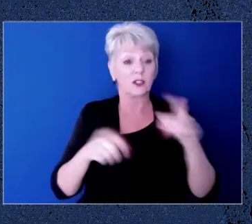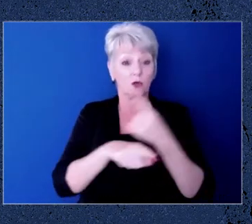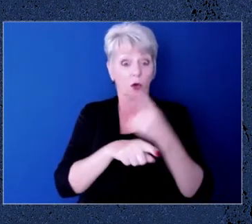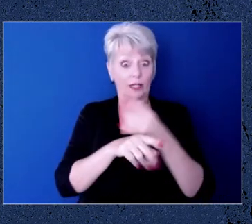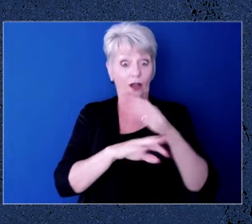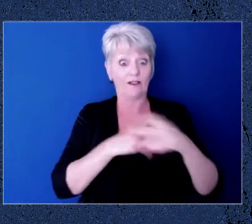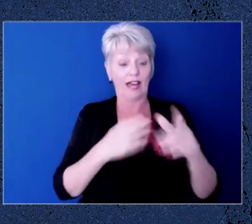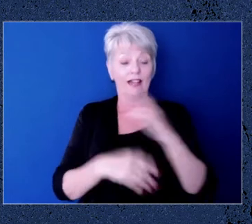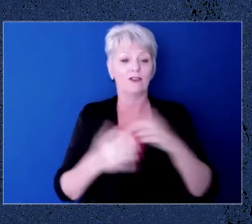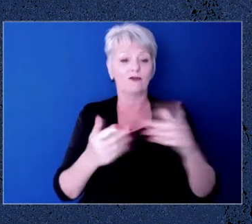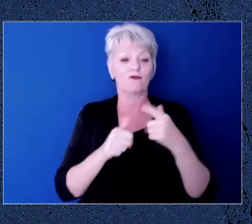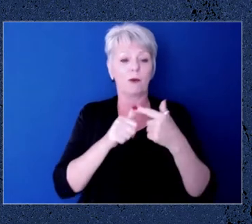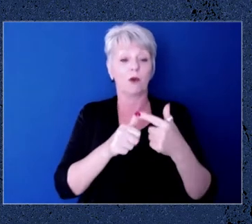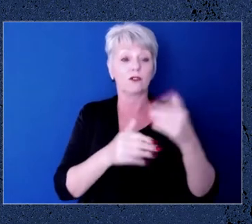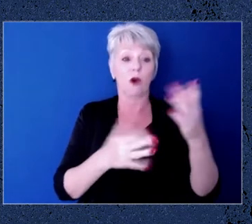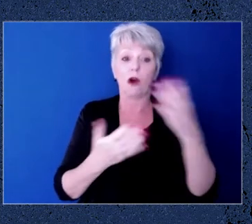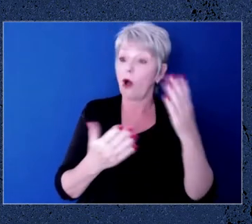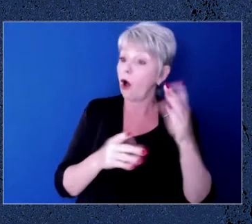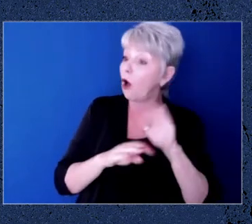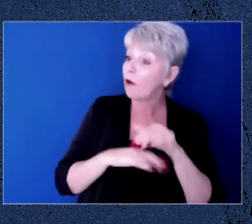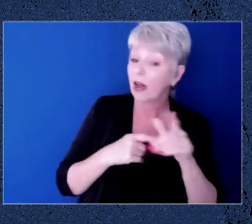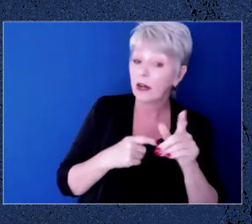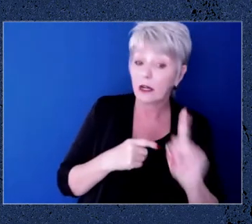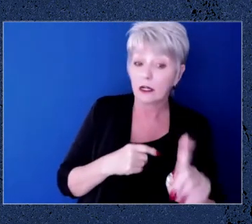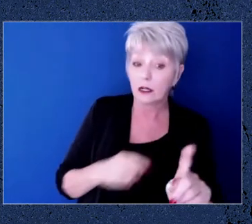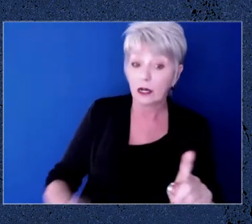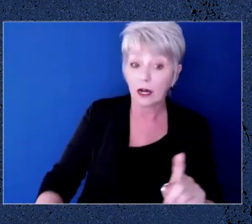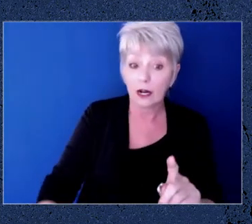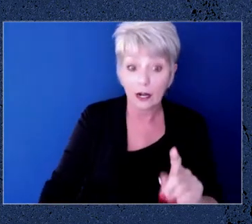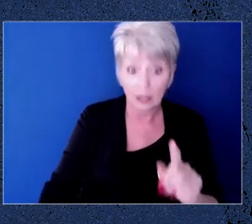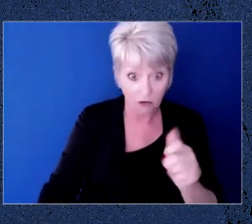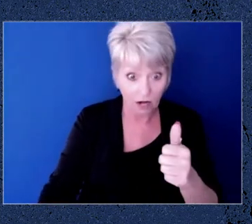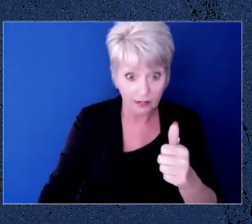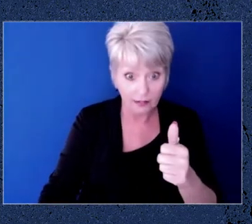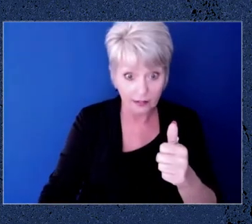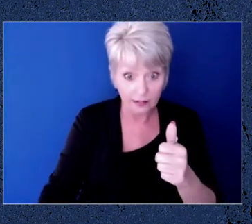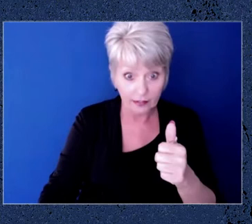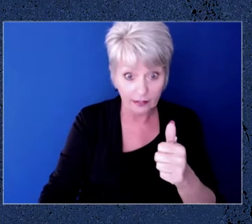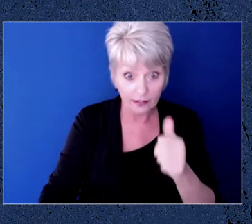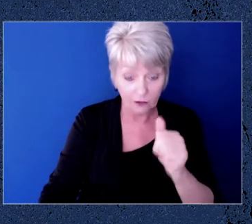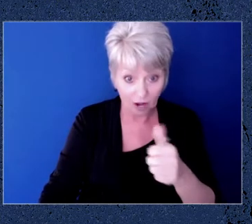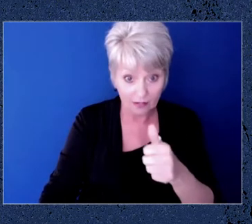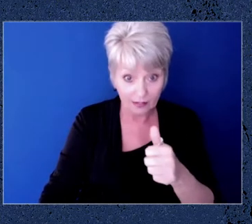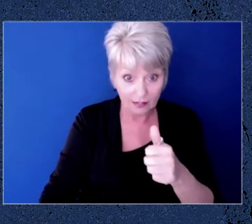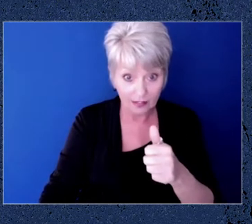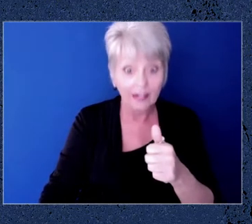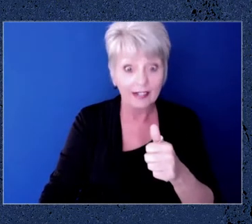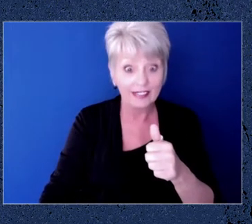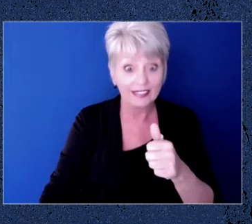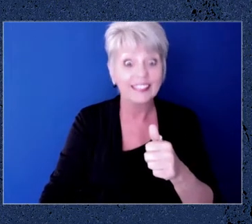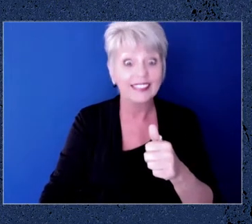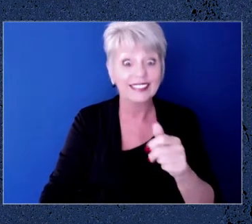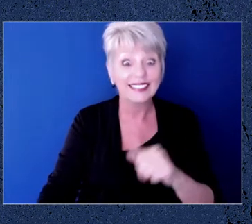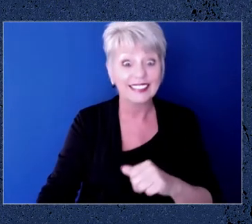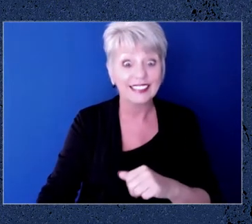thoughts around how Indigenous knowledge base, which is so deep and so place-specific, is finding